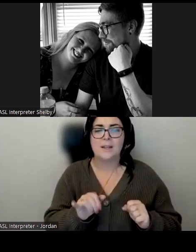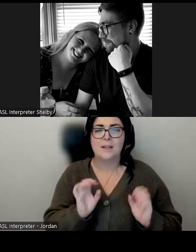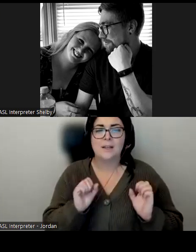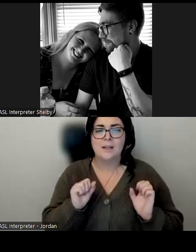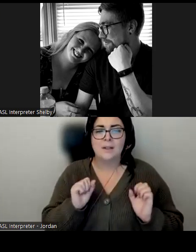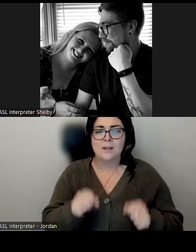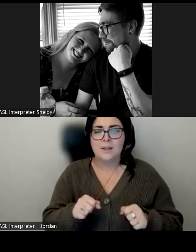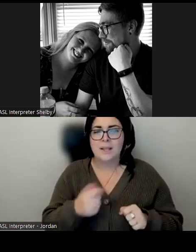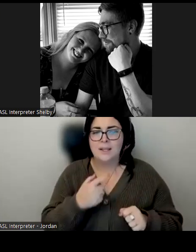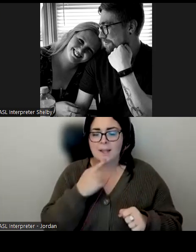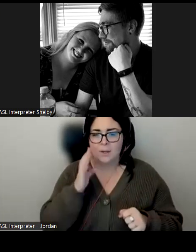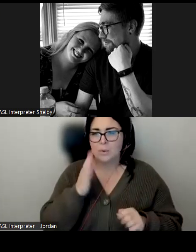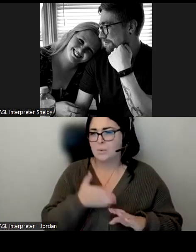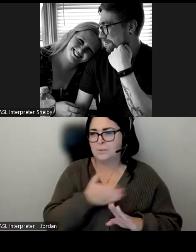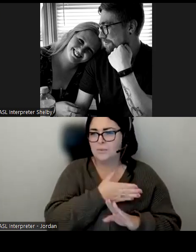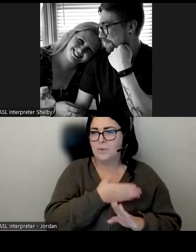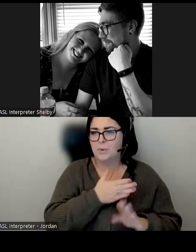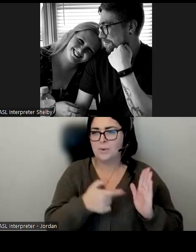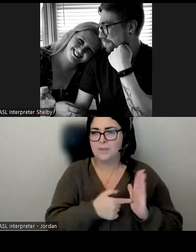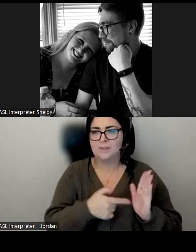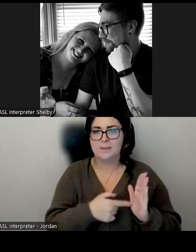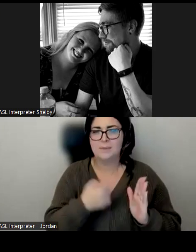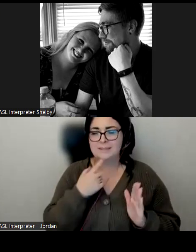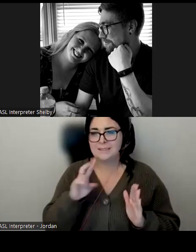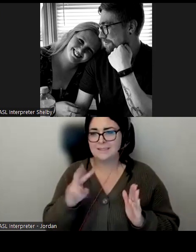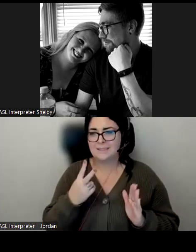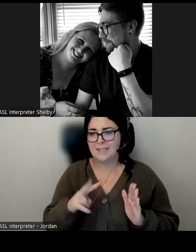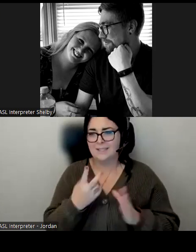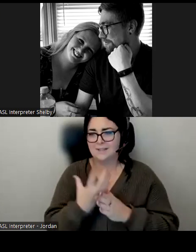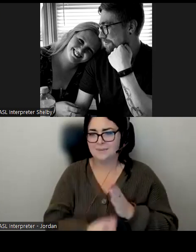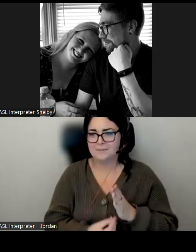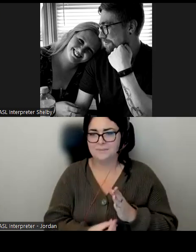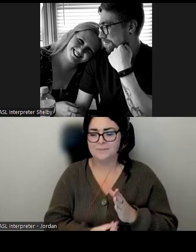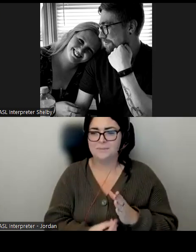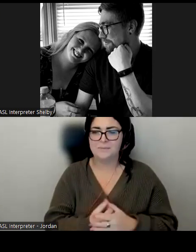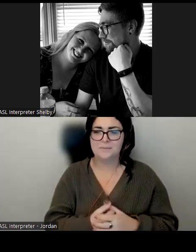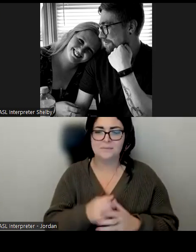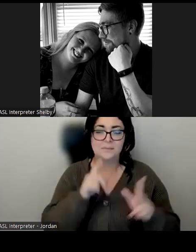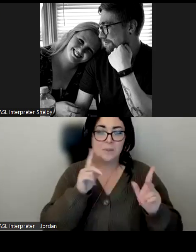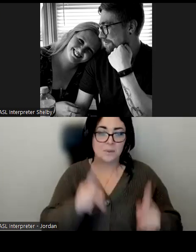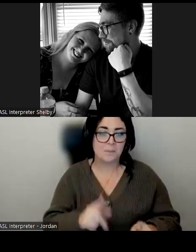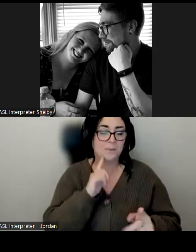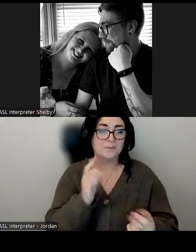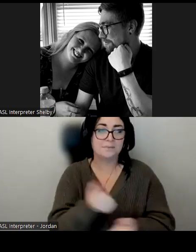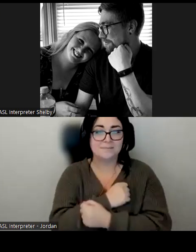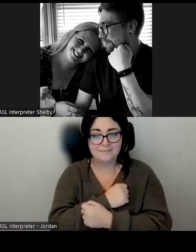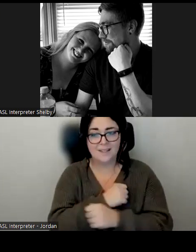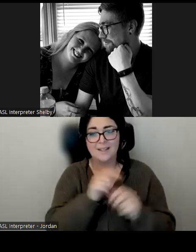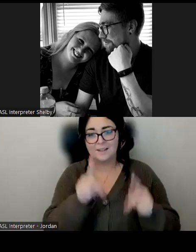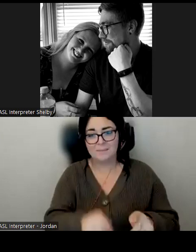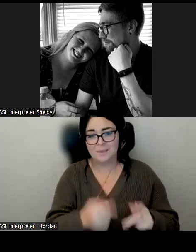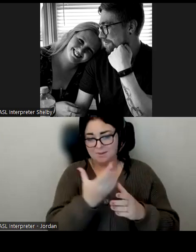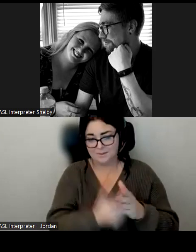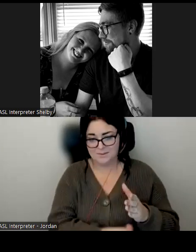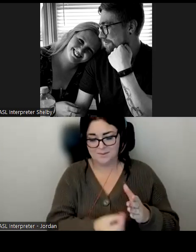the previous examples. But we talk about the person we love, the person we miss, but